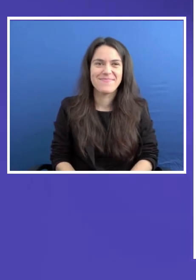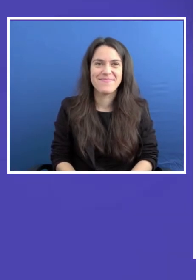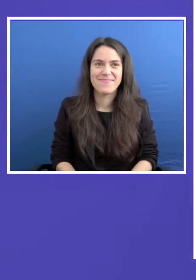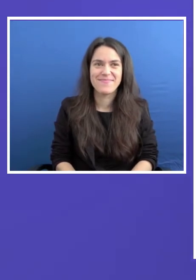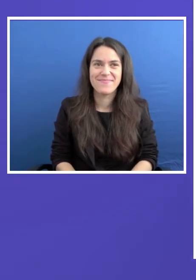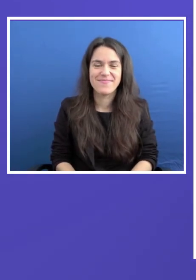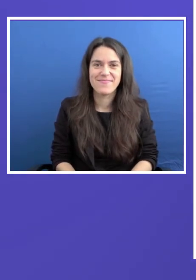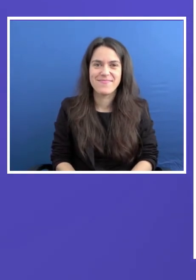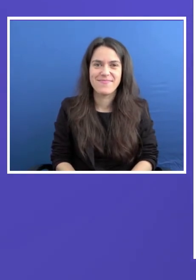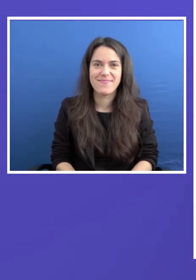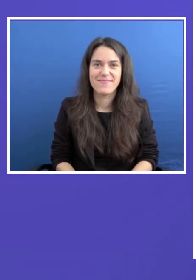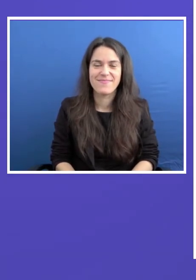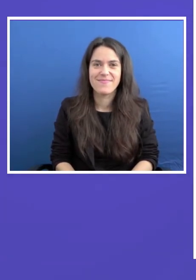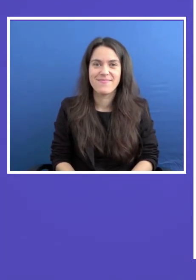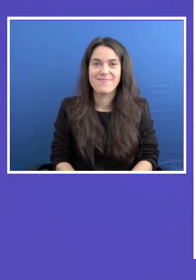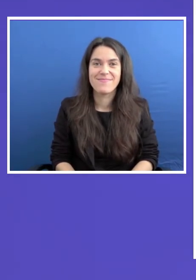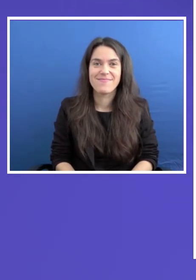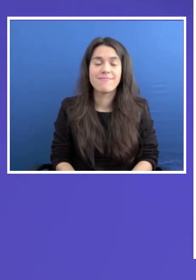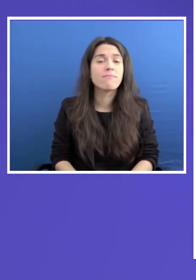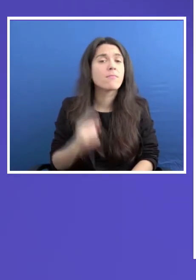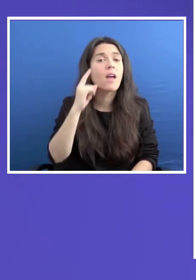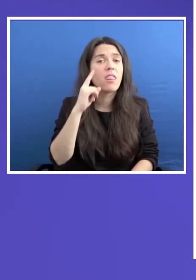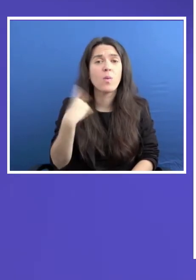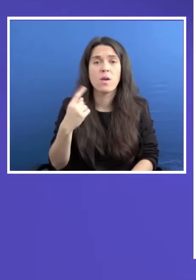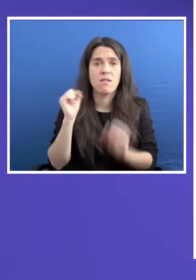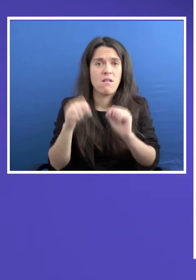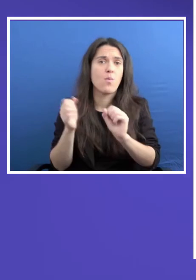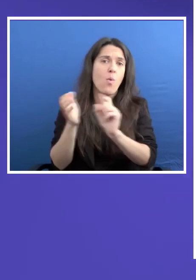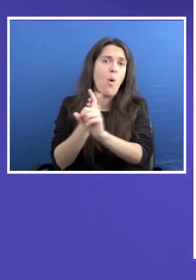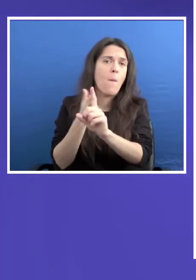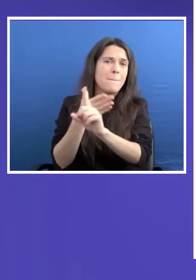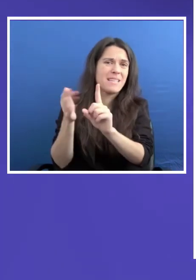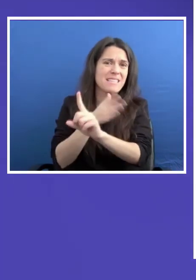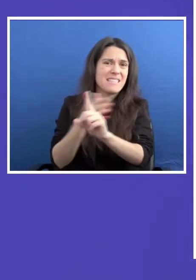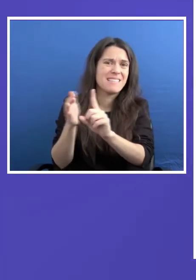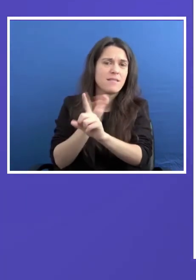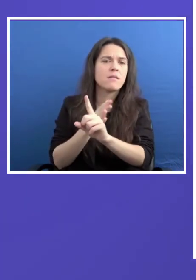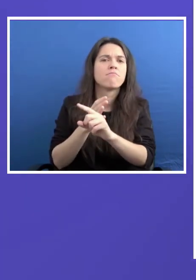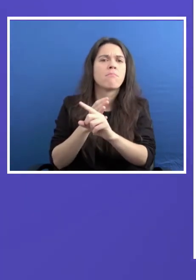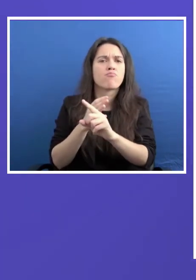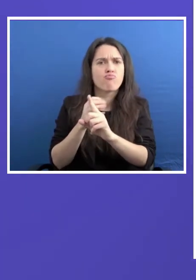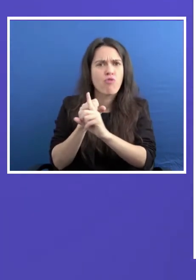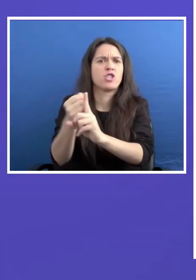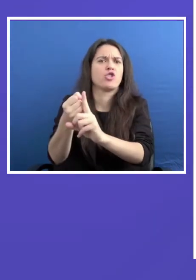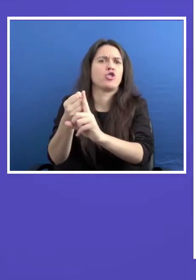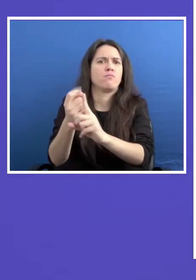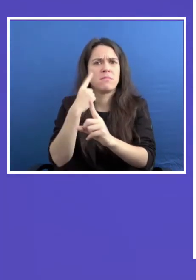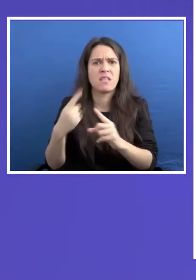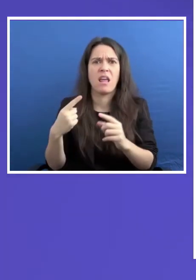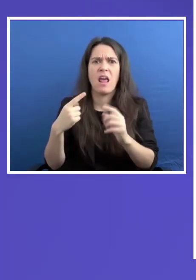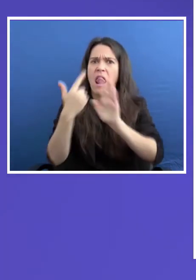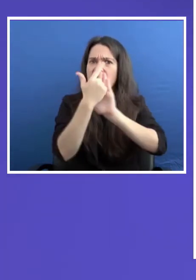We can use lobbying and exerting pressure when it comes to all legislations